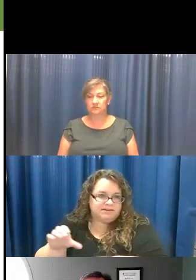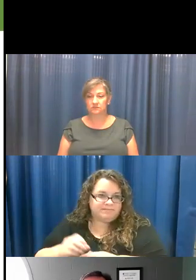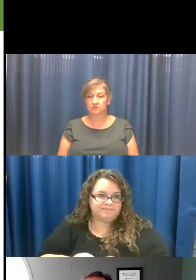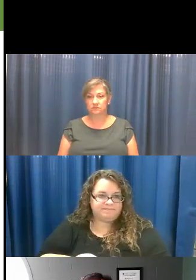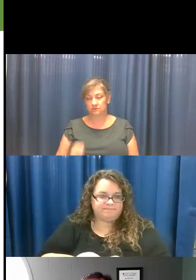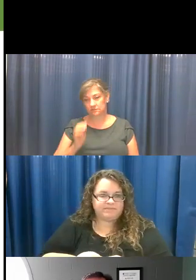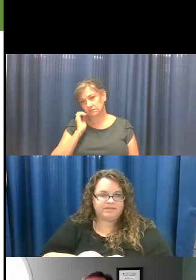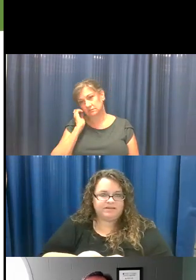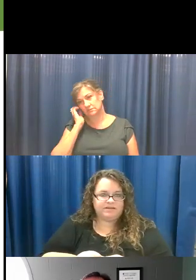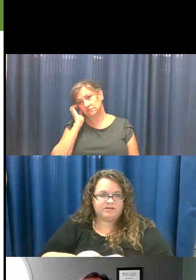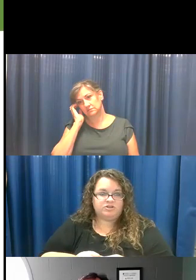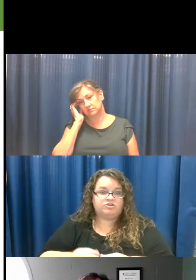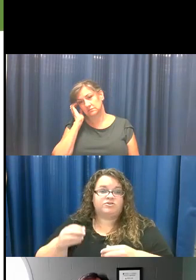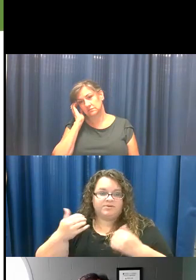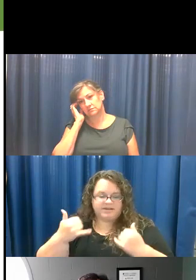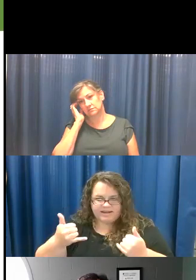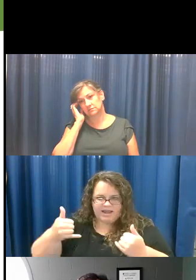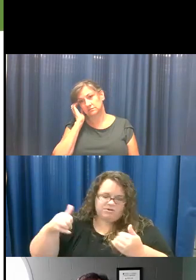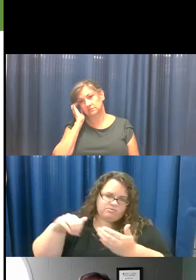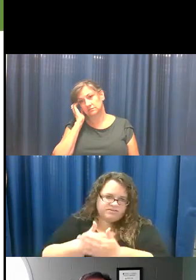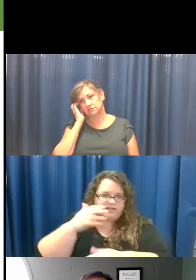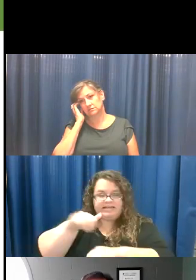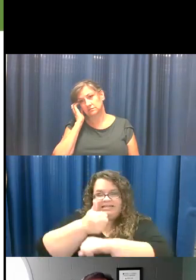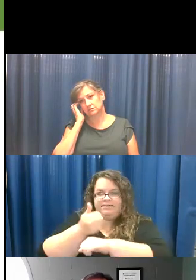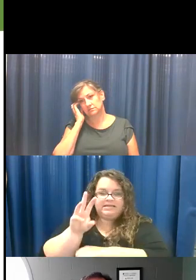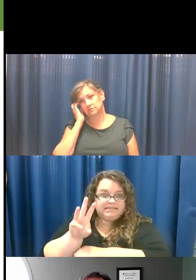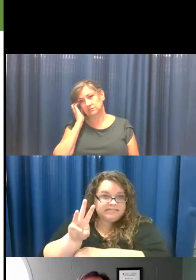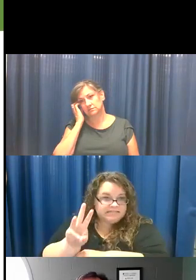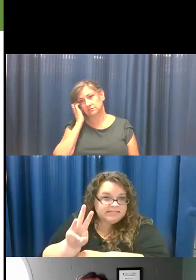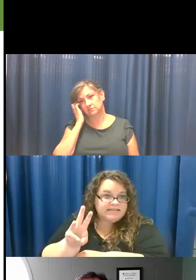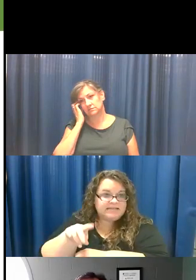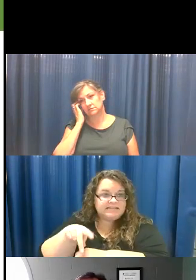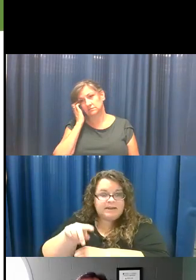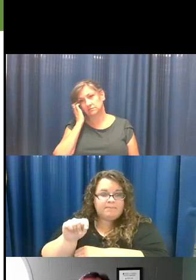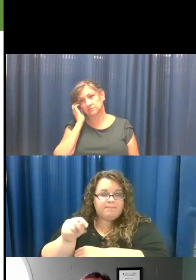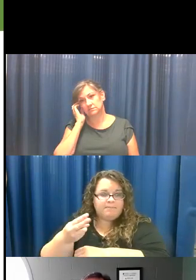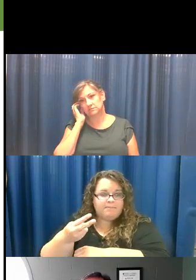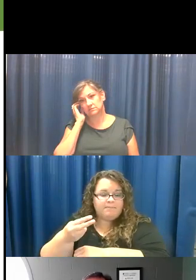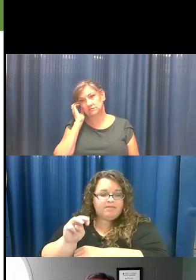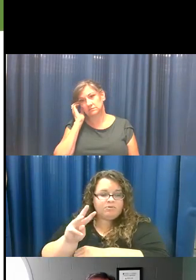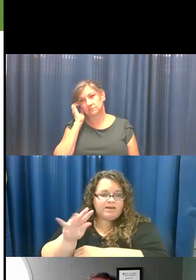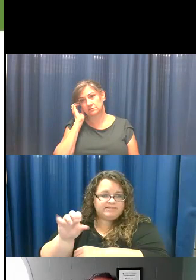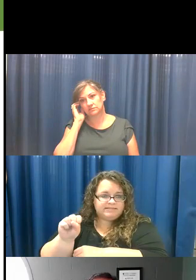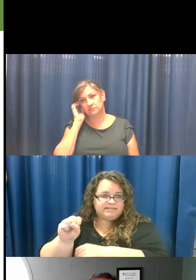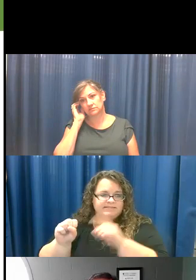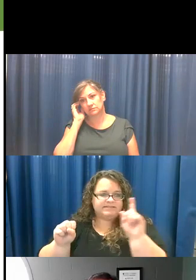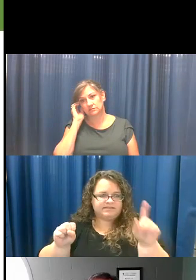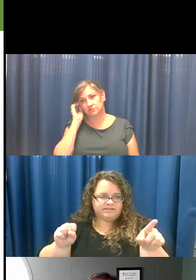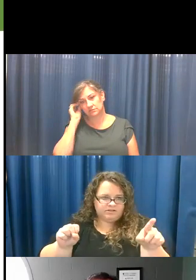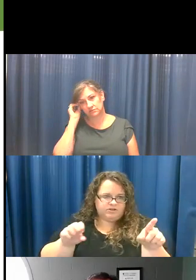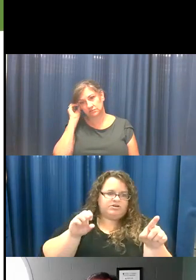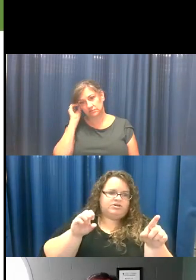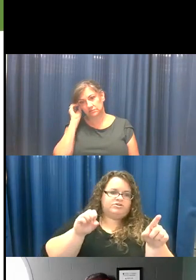have built 6 program pathway areas. They're science, technology, engineering, and math, public service and